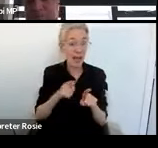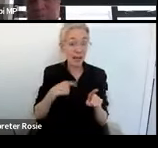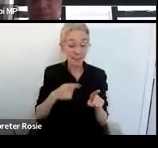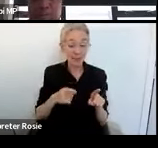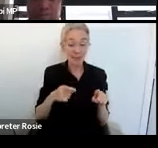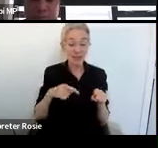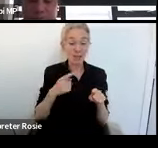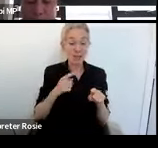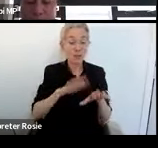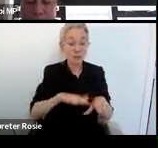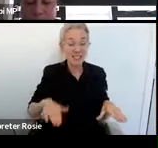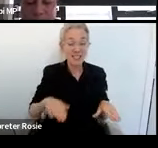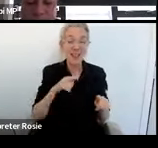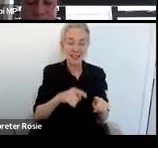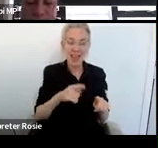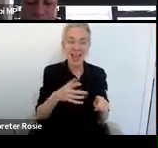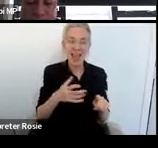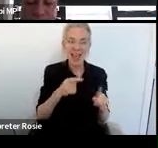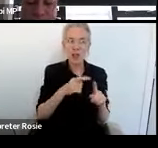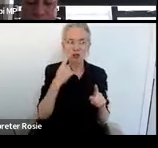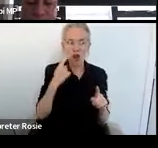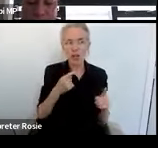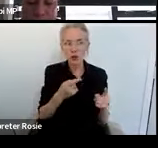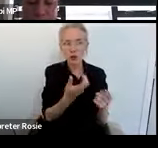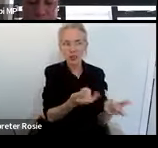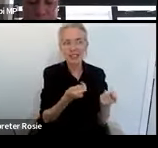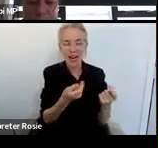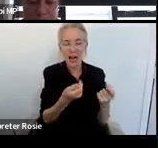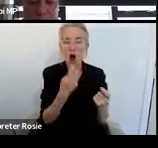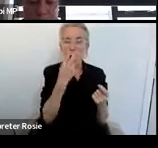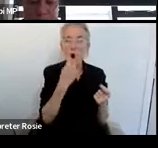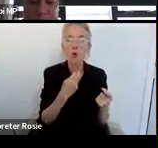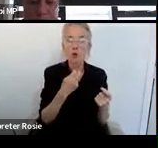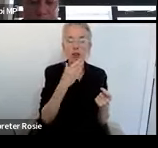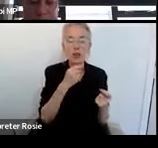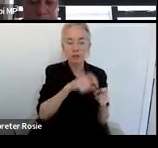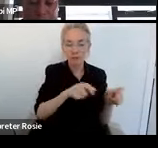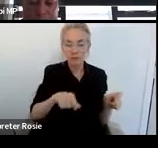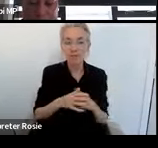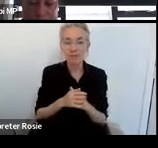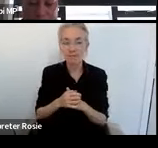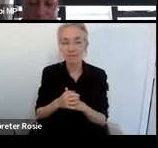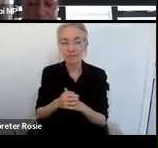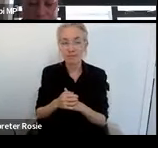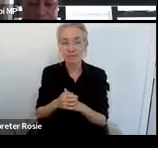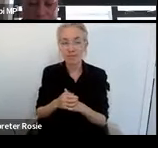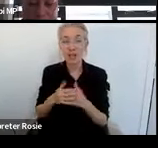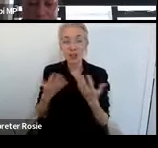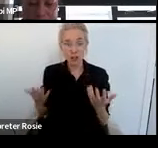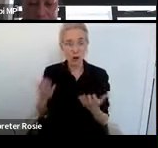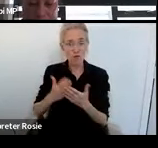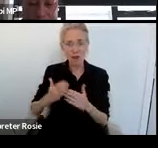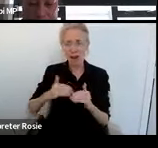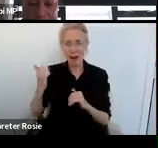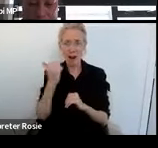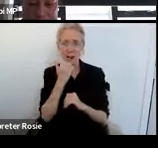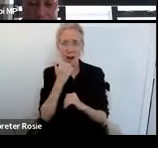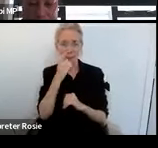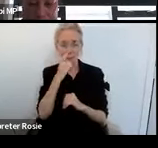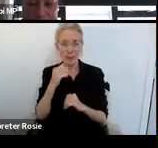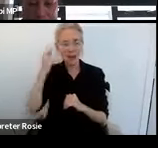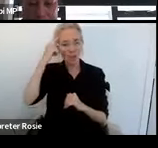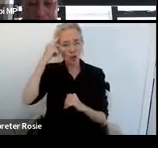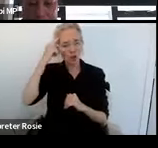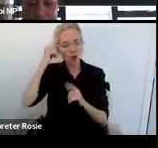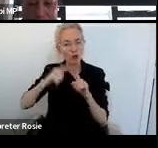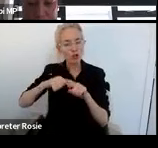their workforce is neurodiverse, and thus they already have a sunk cost with people who are neurodiverse. With a mindset shift, this